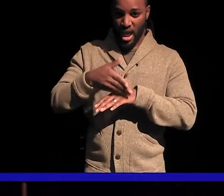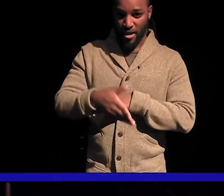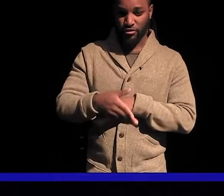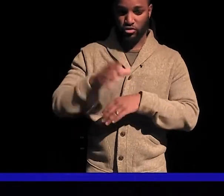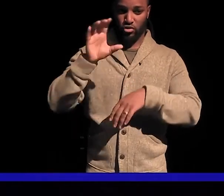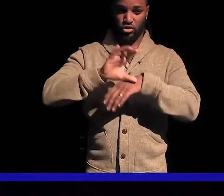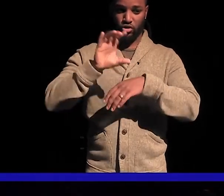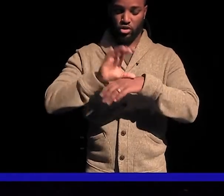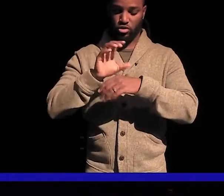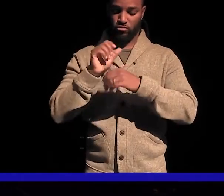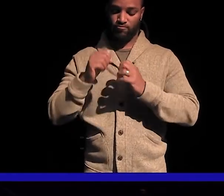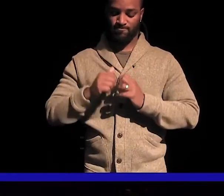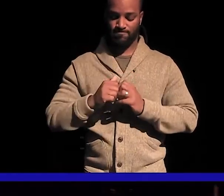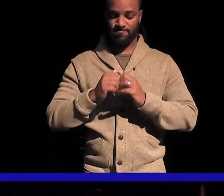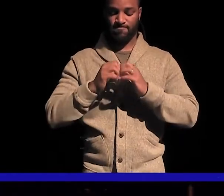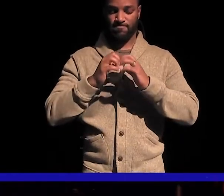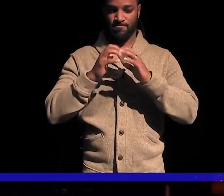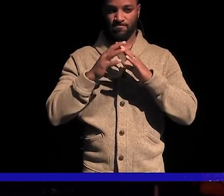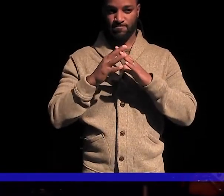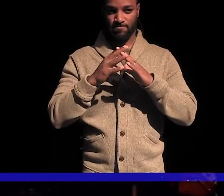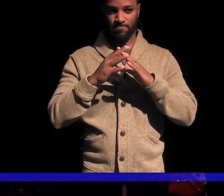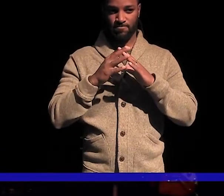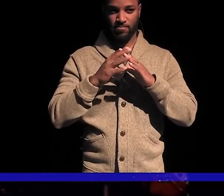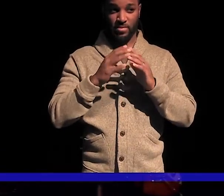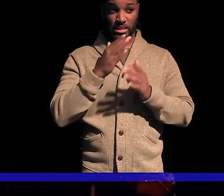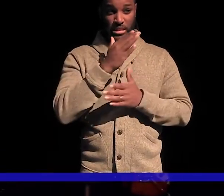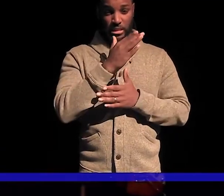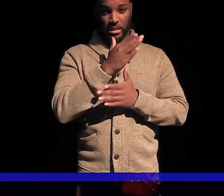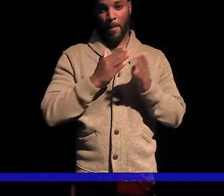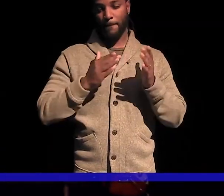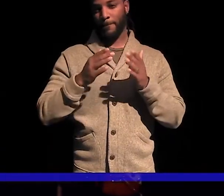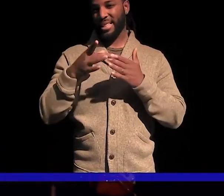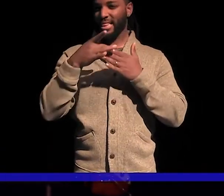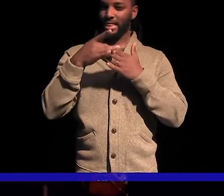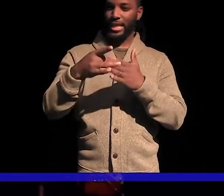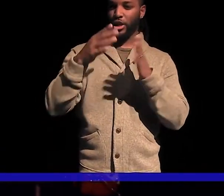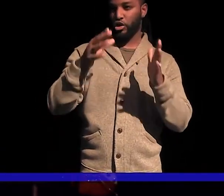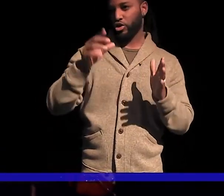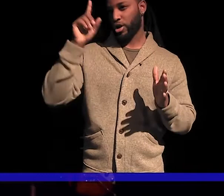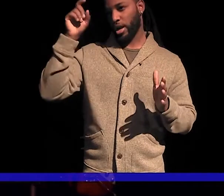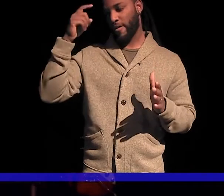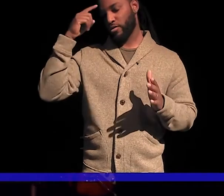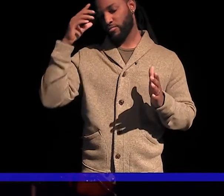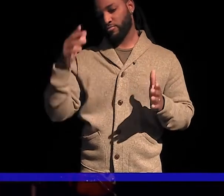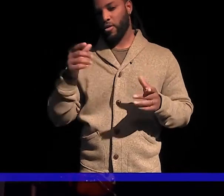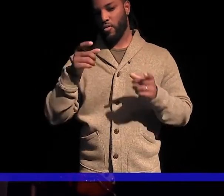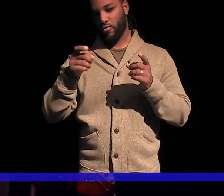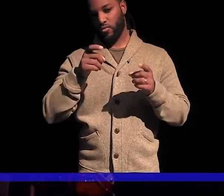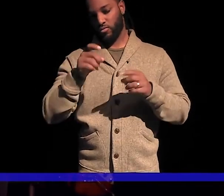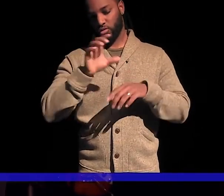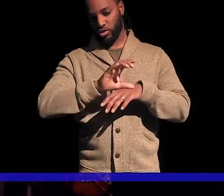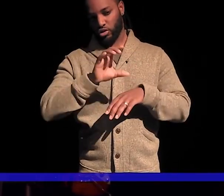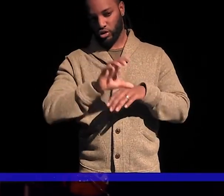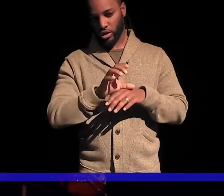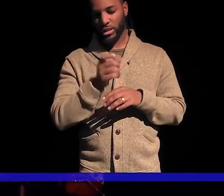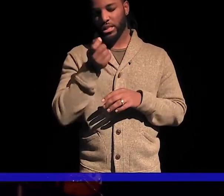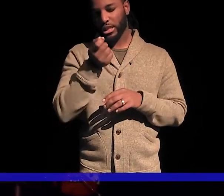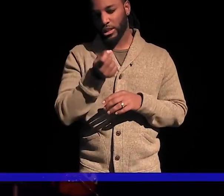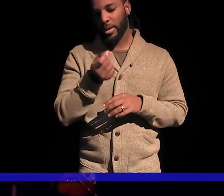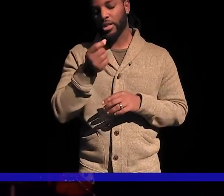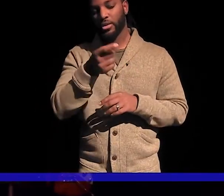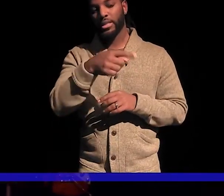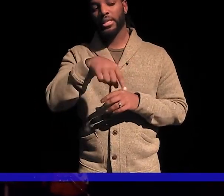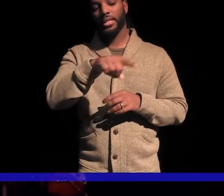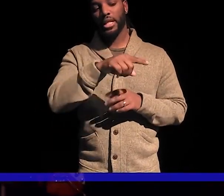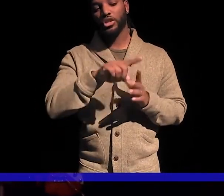church, some who were in positions of leadership or governance over the churches, little by little, they